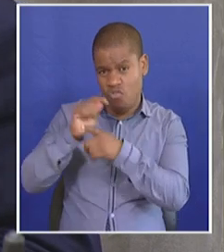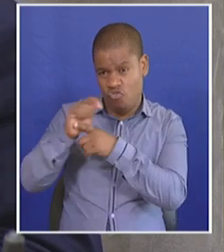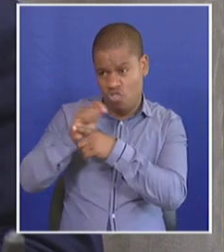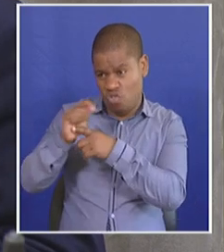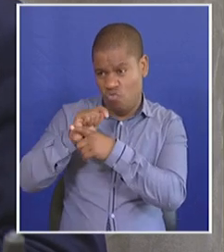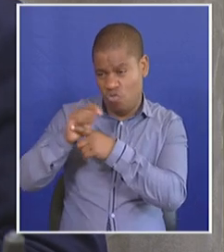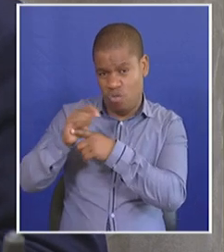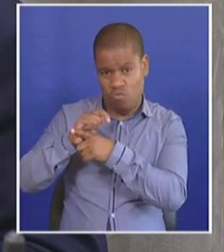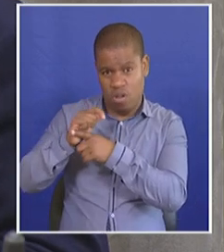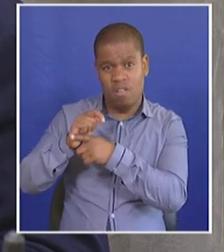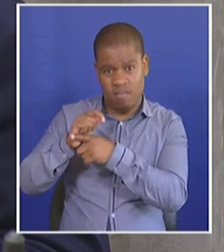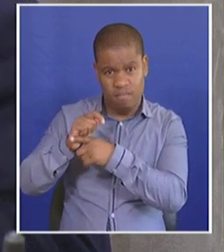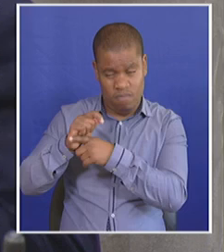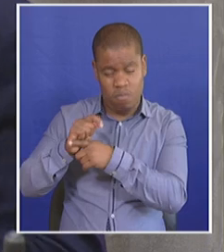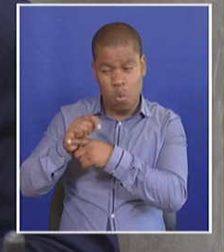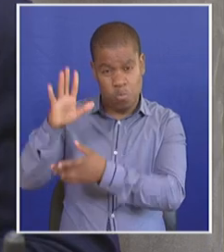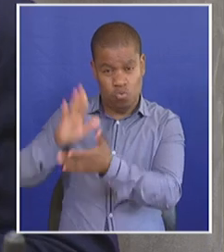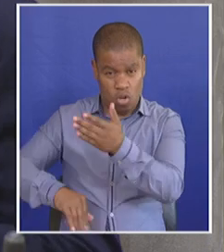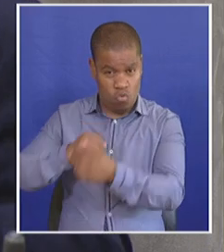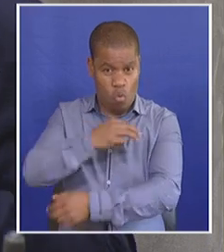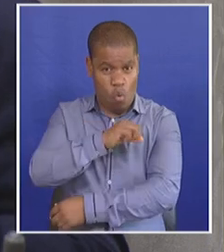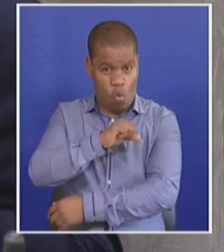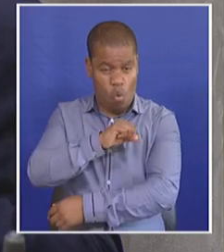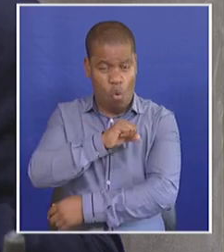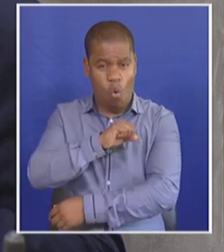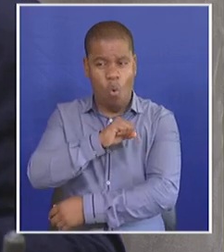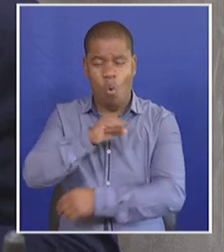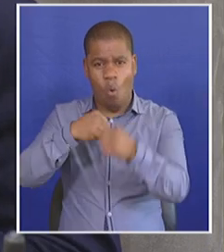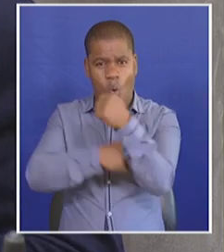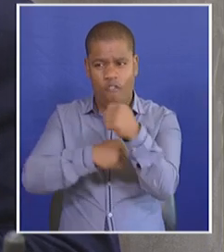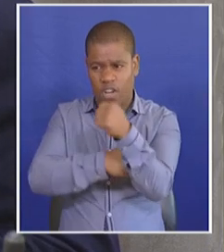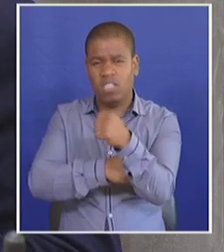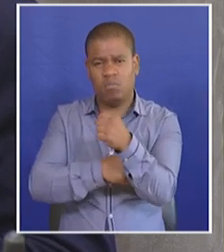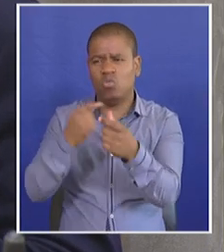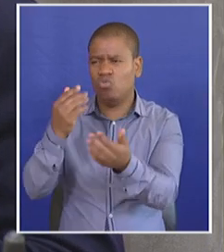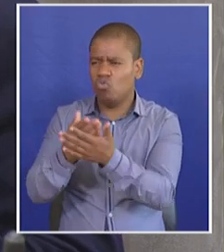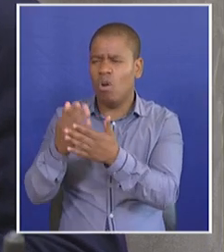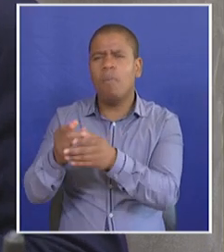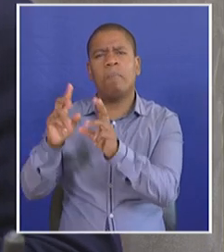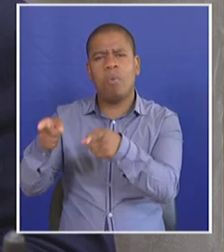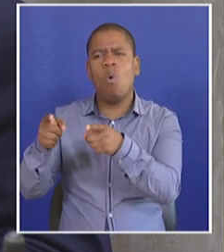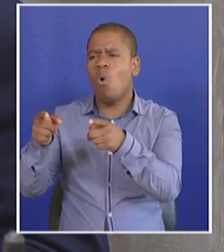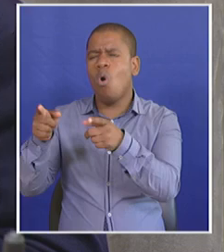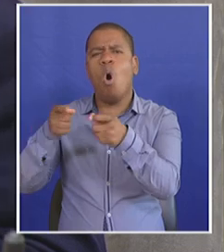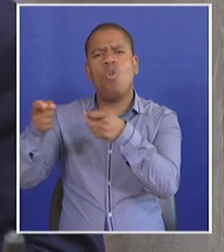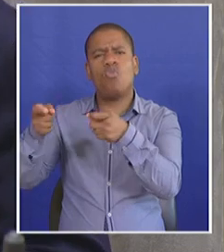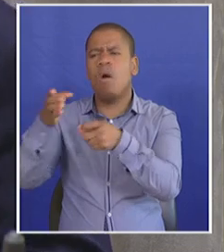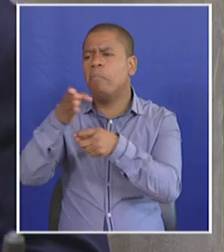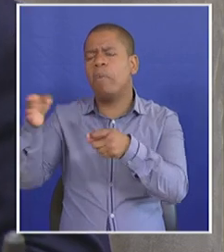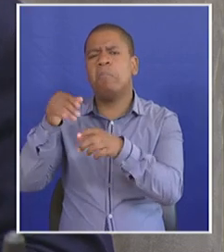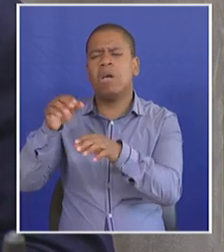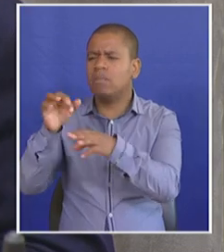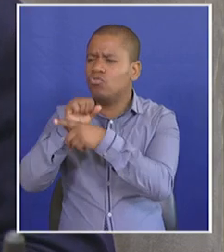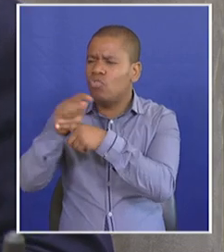office, and maybe just proper command and control? Don't you think that will maybe